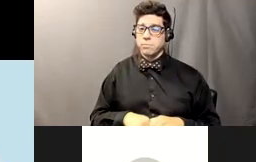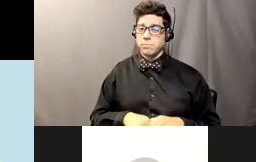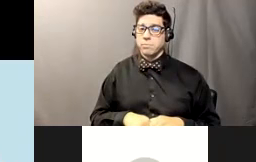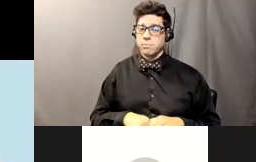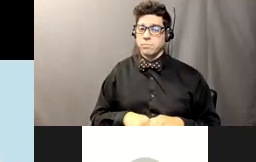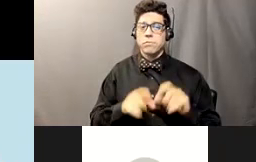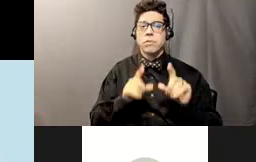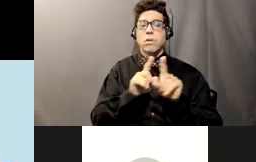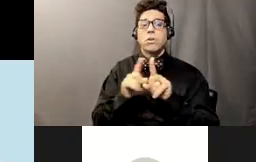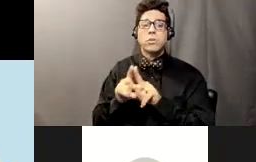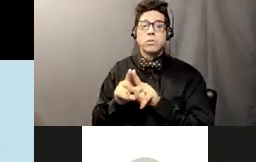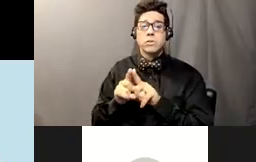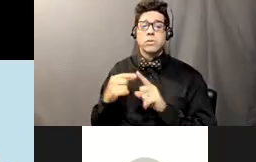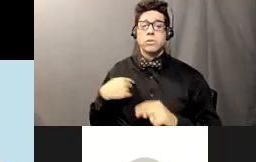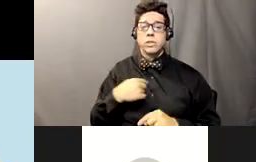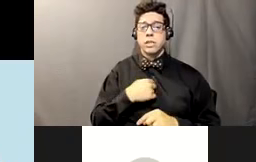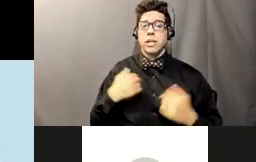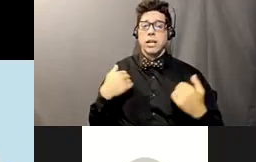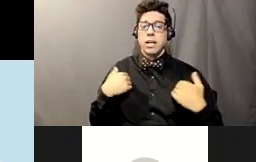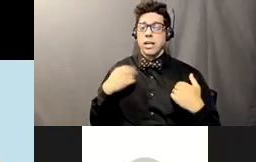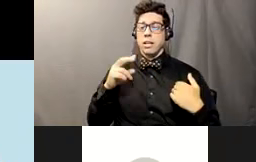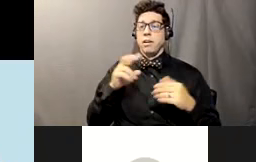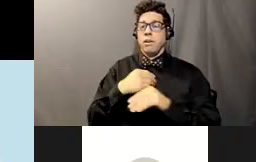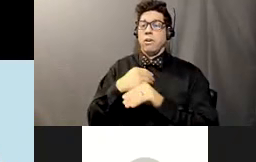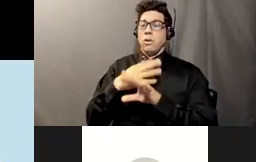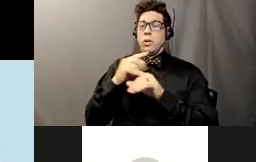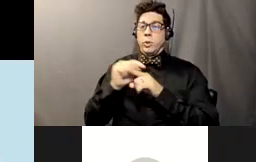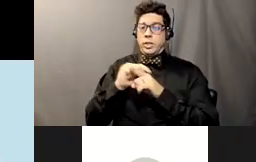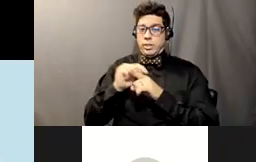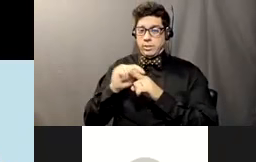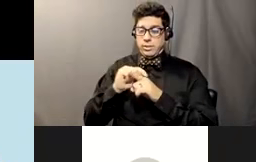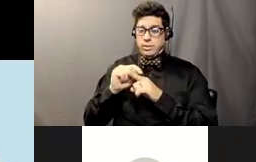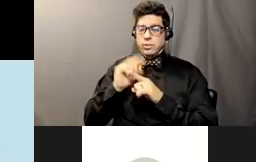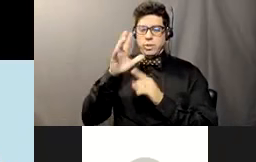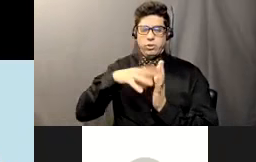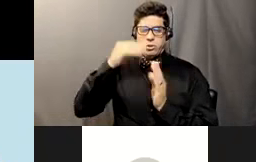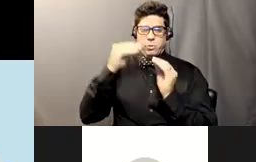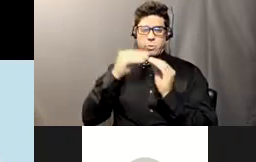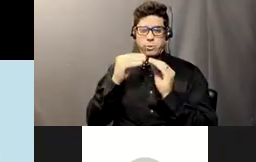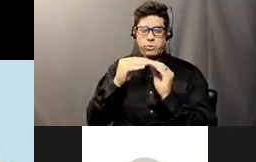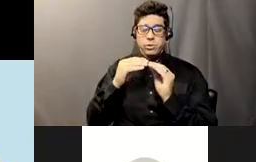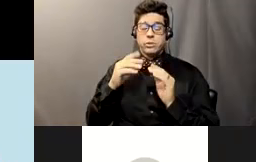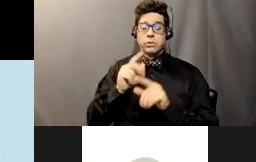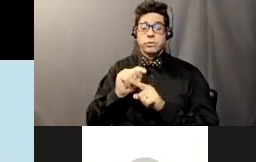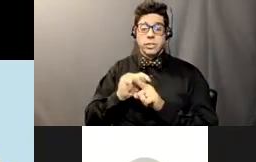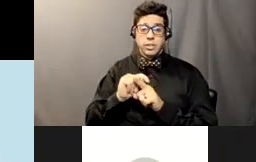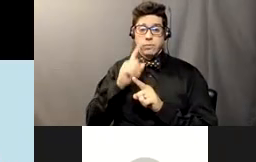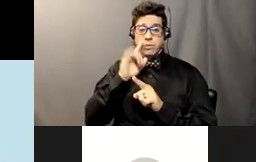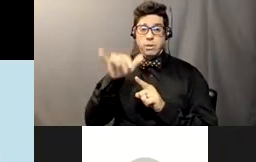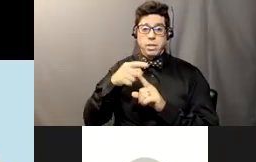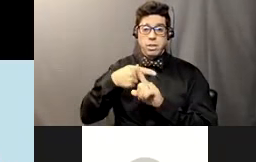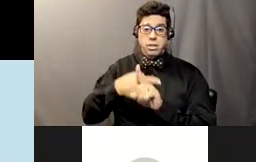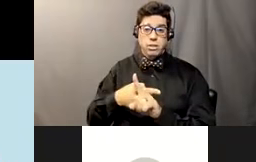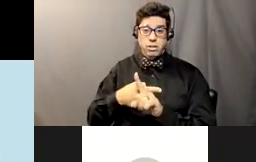We also had virtual trainings that you will learn a little bit more about. We had these trainings throughout the month in English